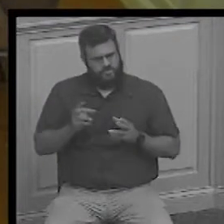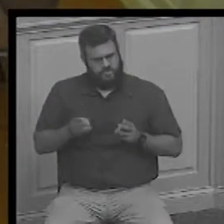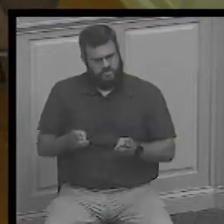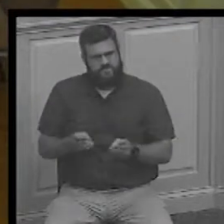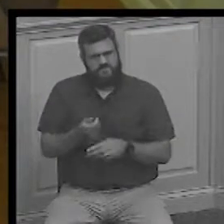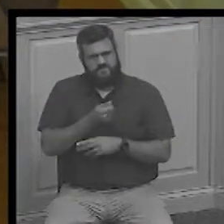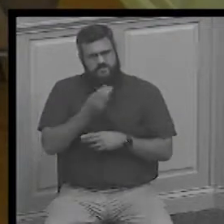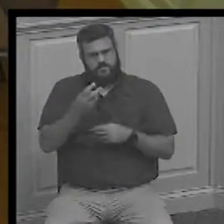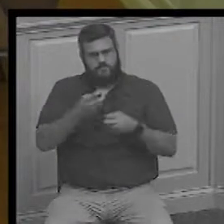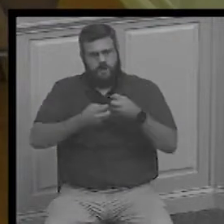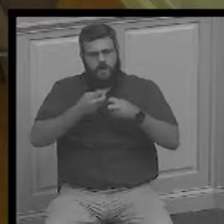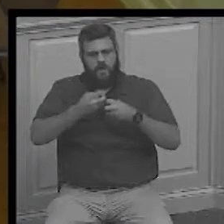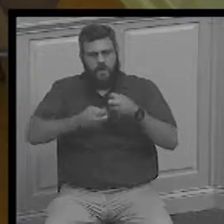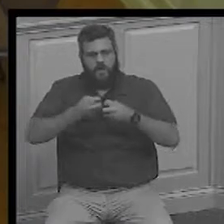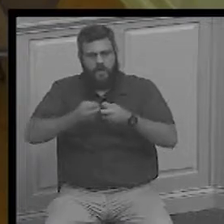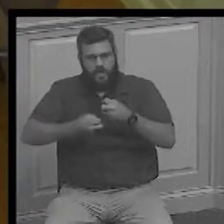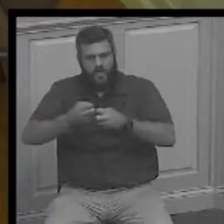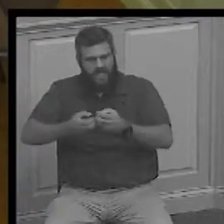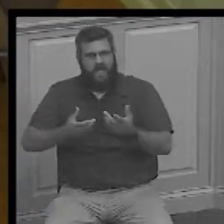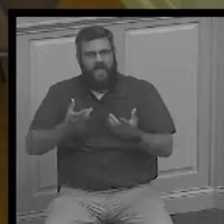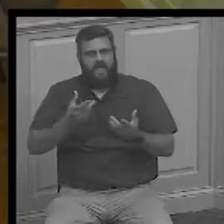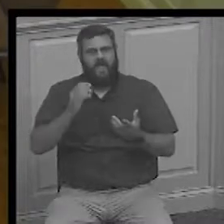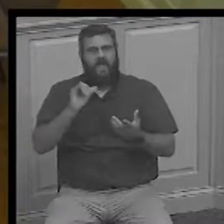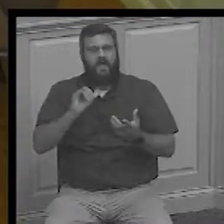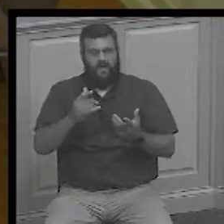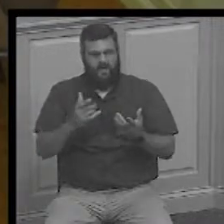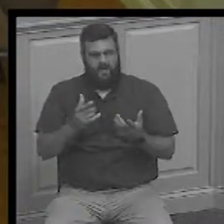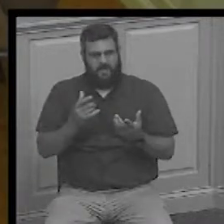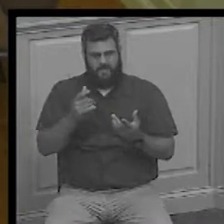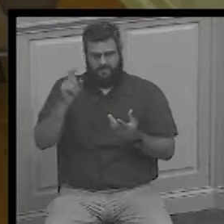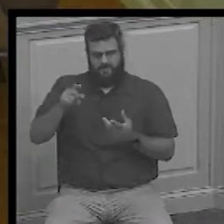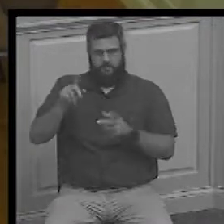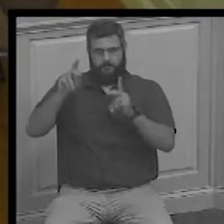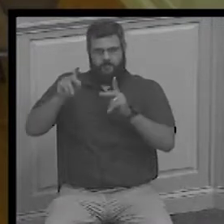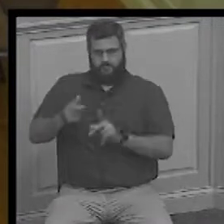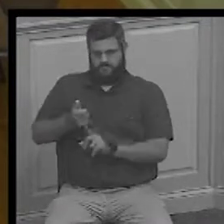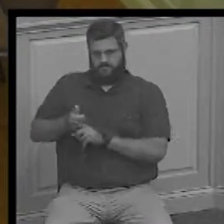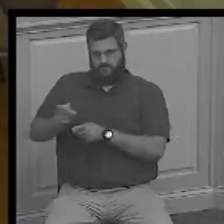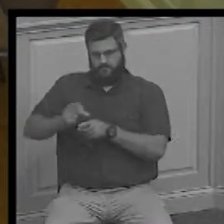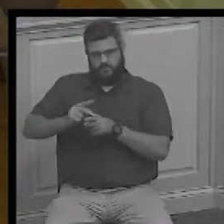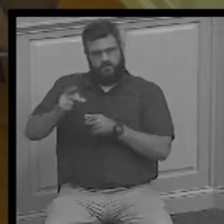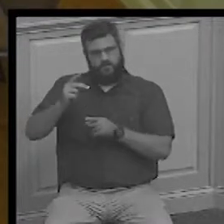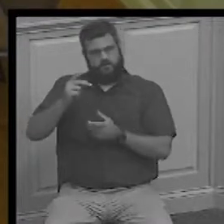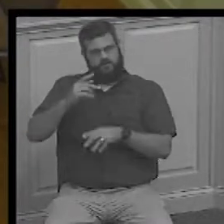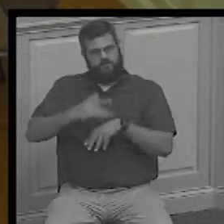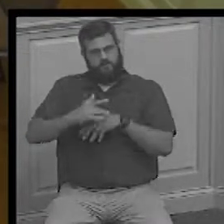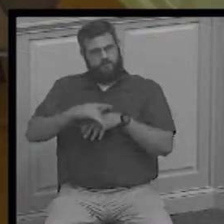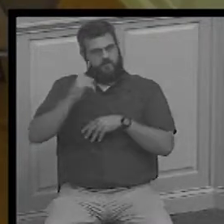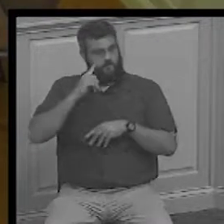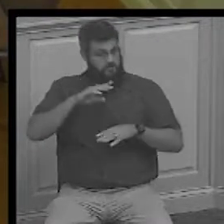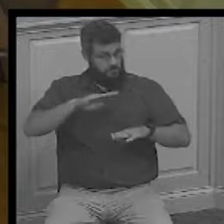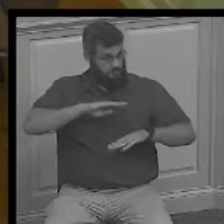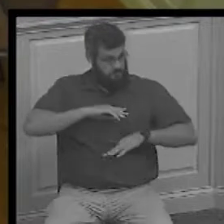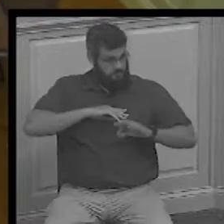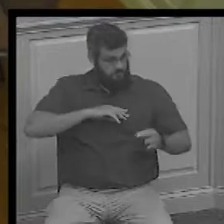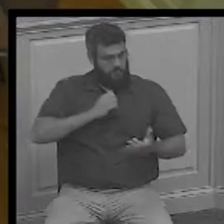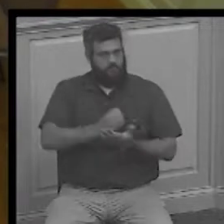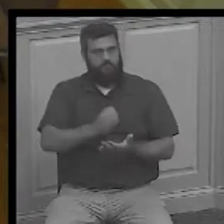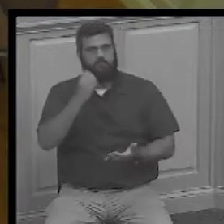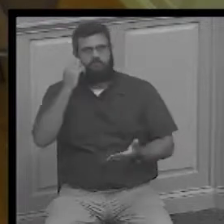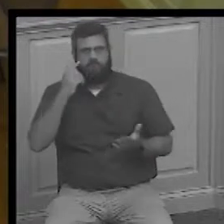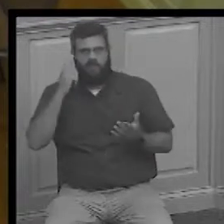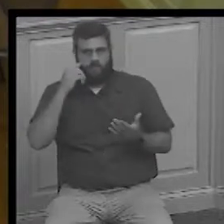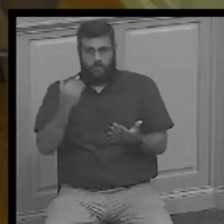few hurdles of having some sort of professional available for that, and we may be able to handle it by contract. I actually think